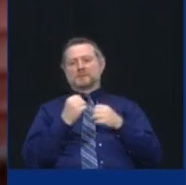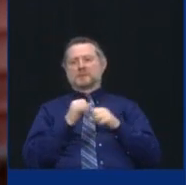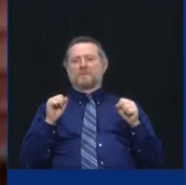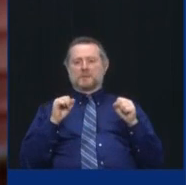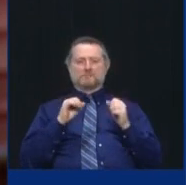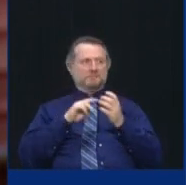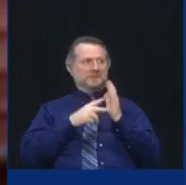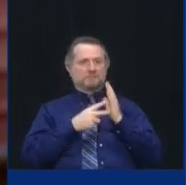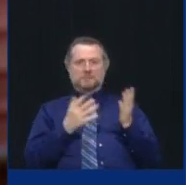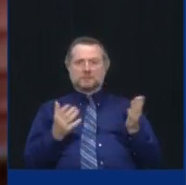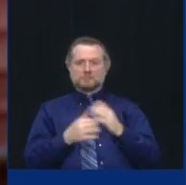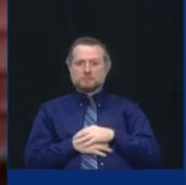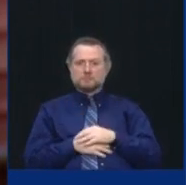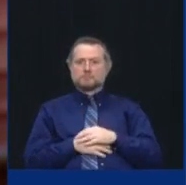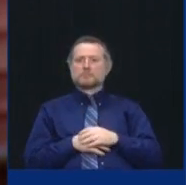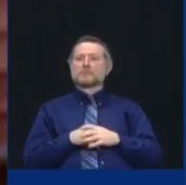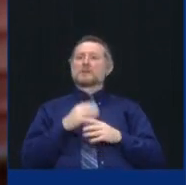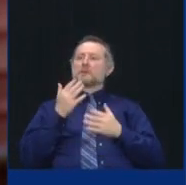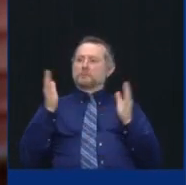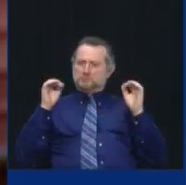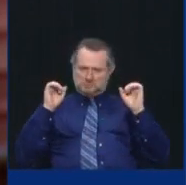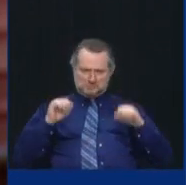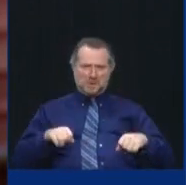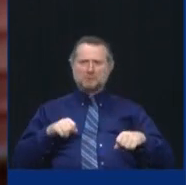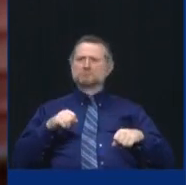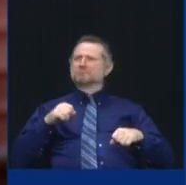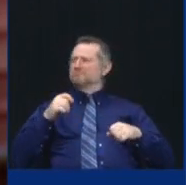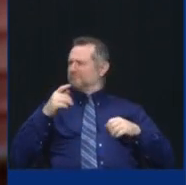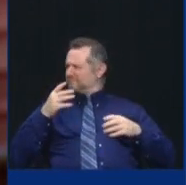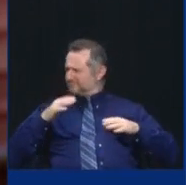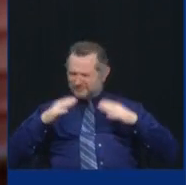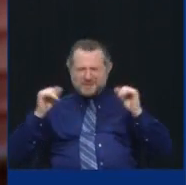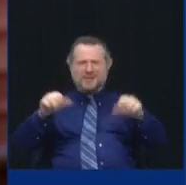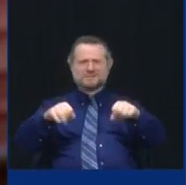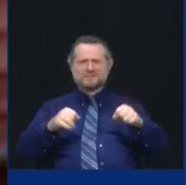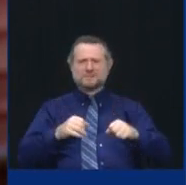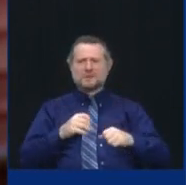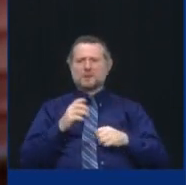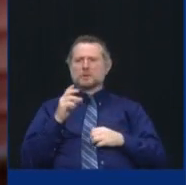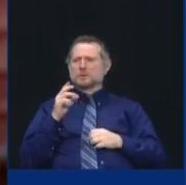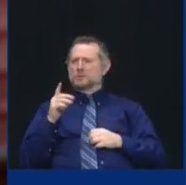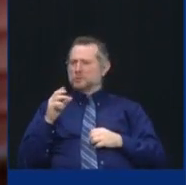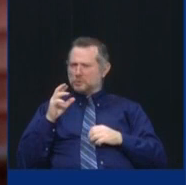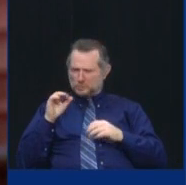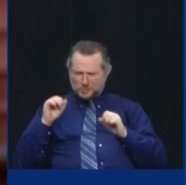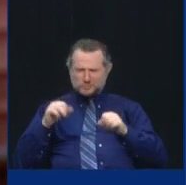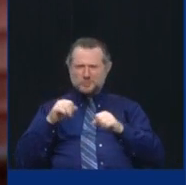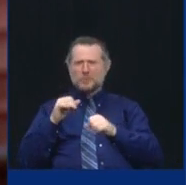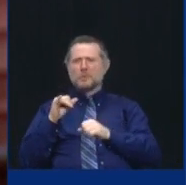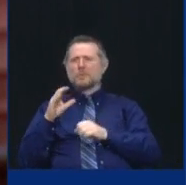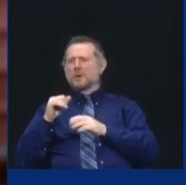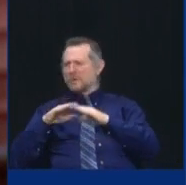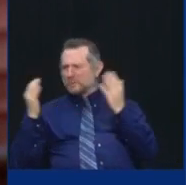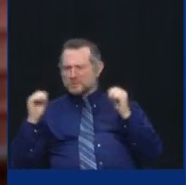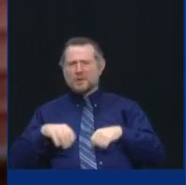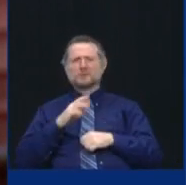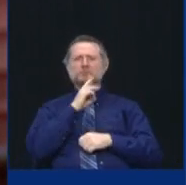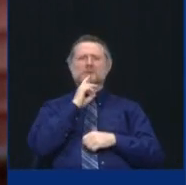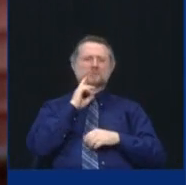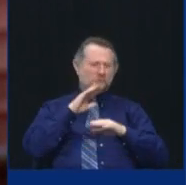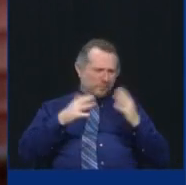Can we bring back Radio City Music Hall? Yes. Can we bring back Tribeca? Yes. Can we bring back restaurants? Yes. Can we reopen